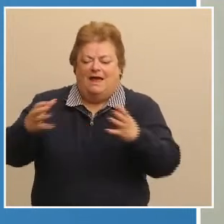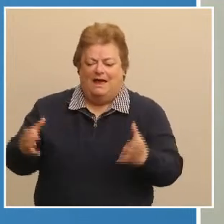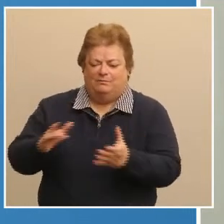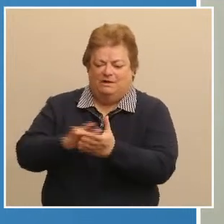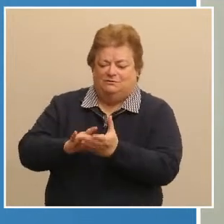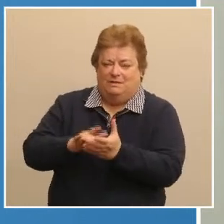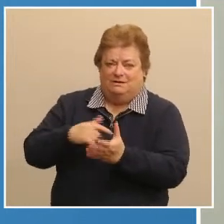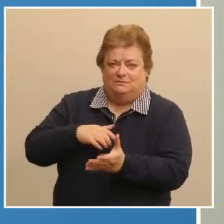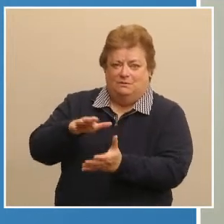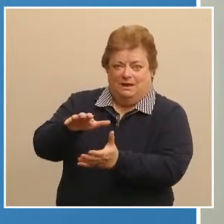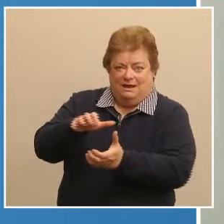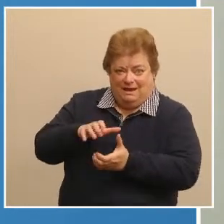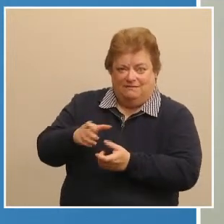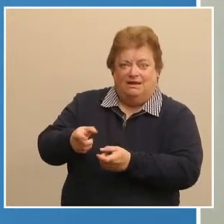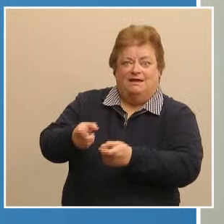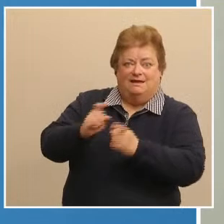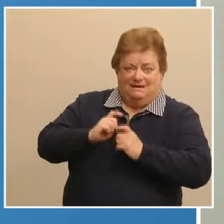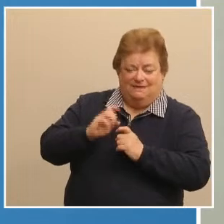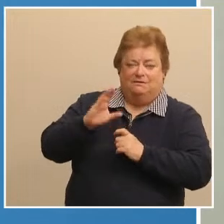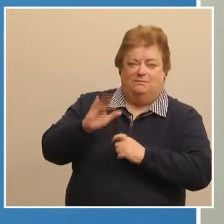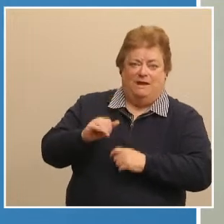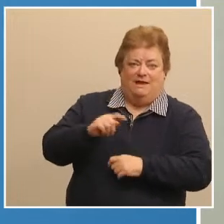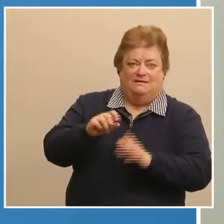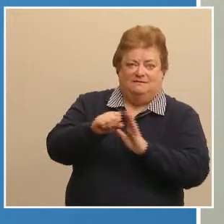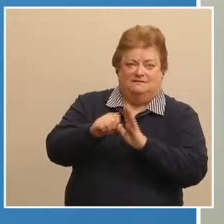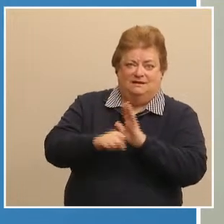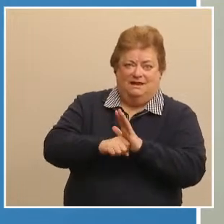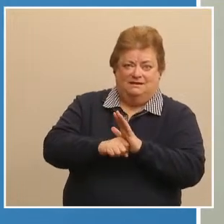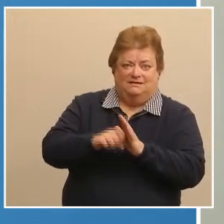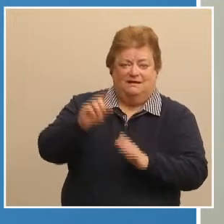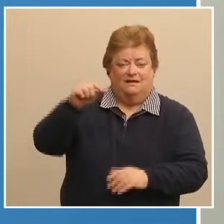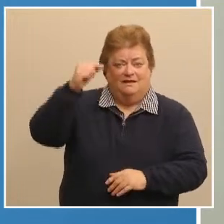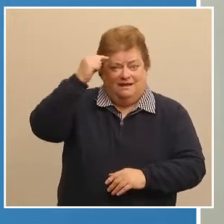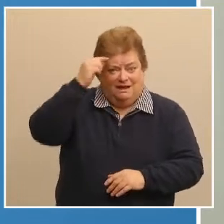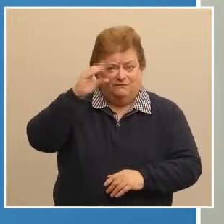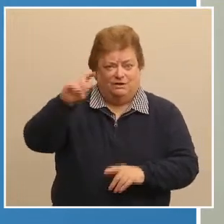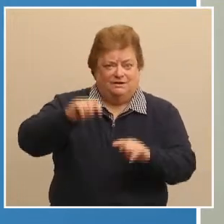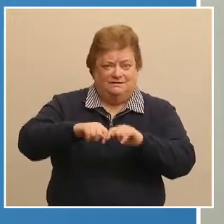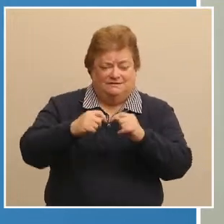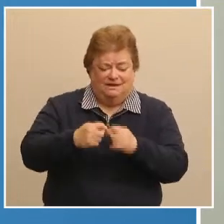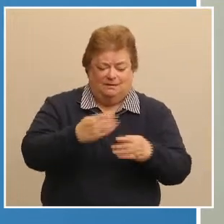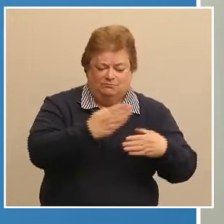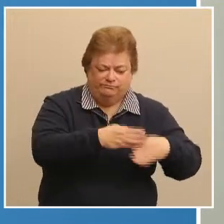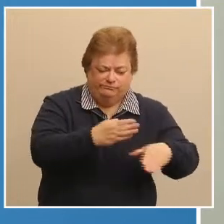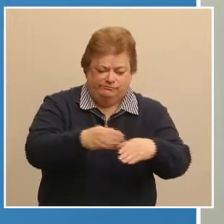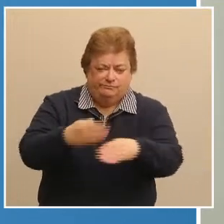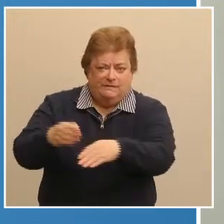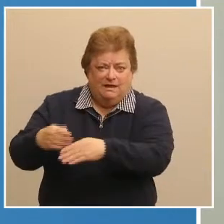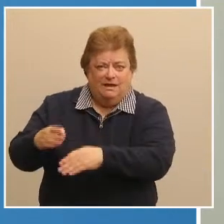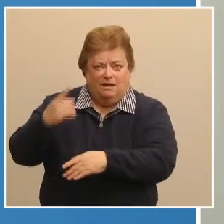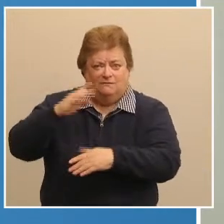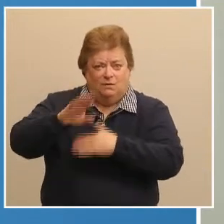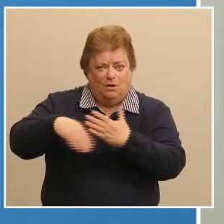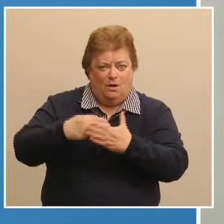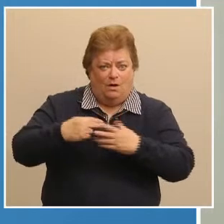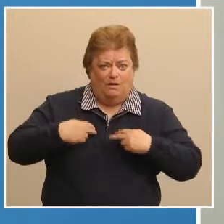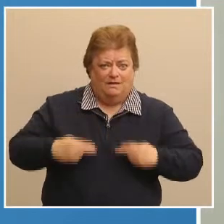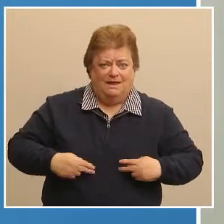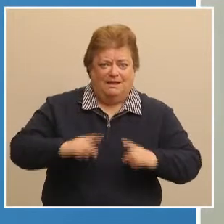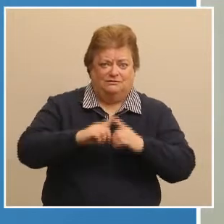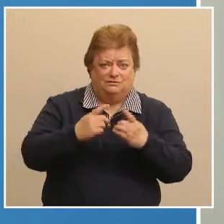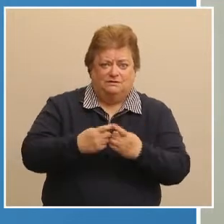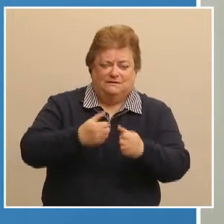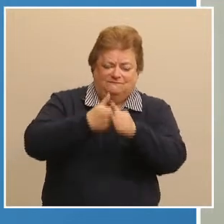vaccines allocated to us by the state. The governor and his team allocate doses to Nebraska's health districts based on